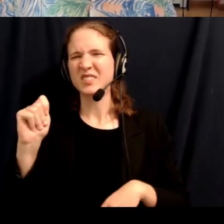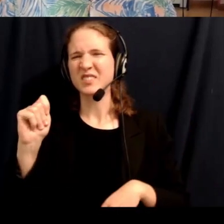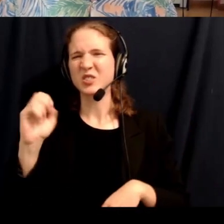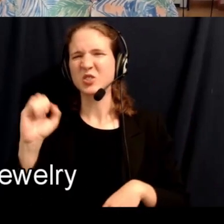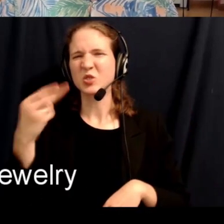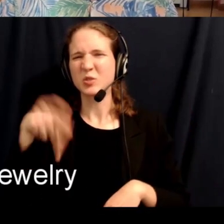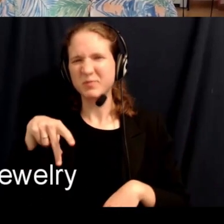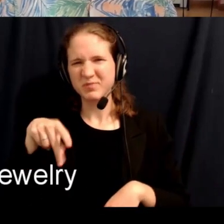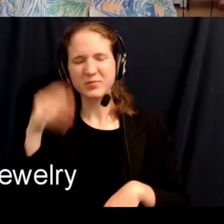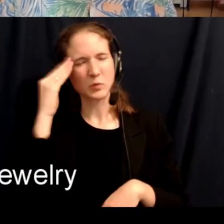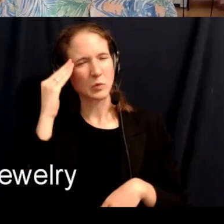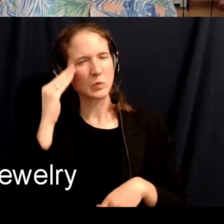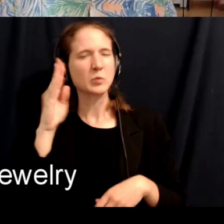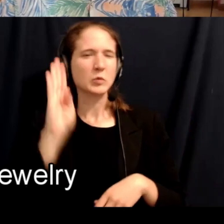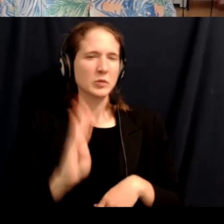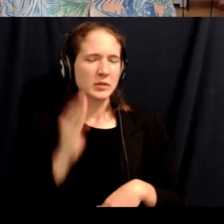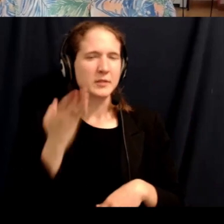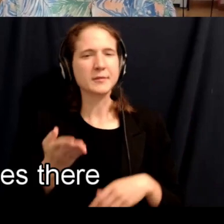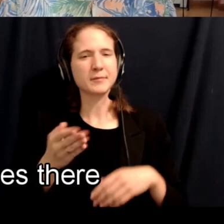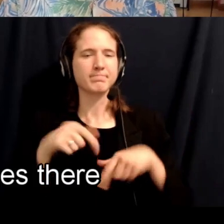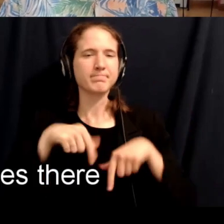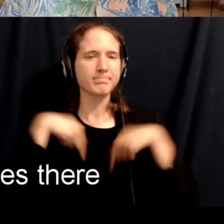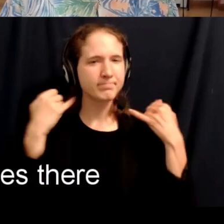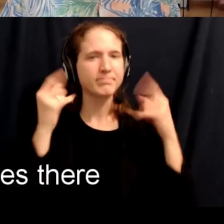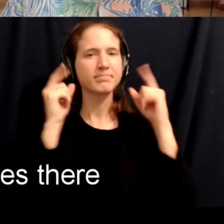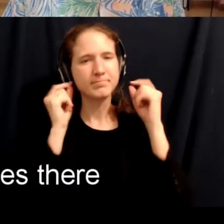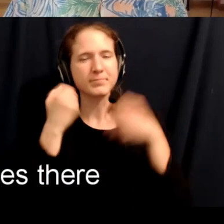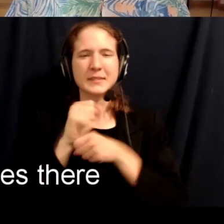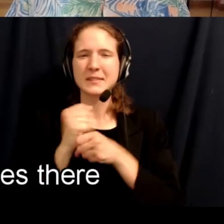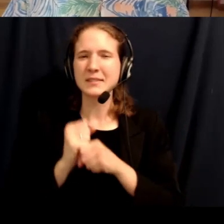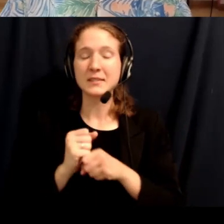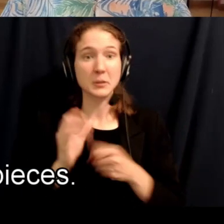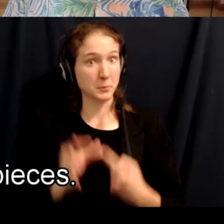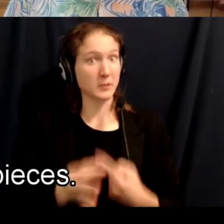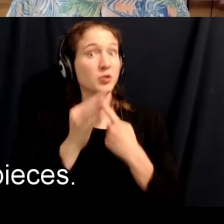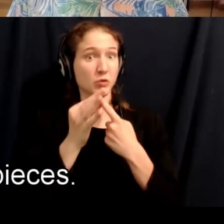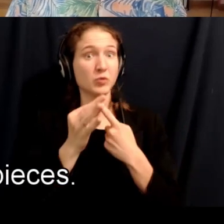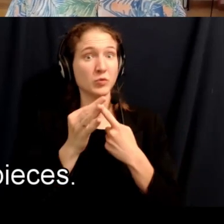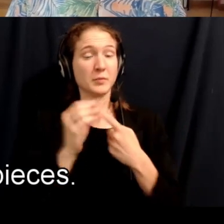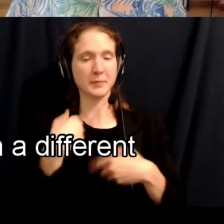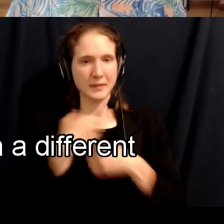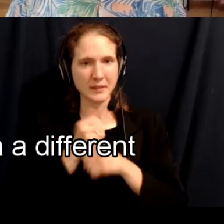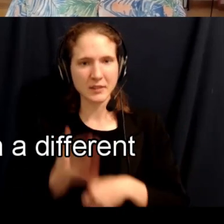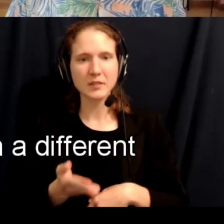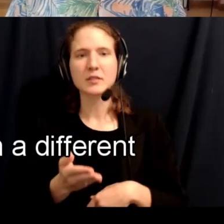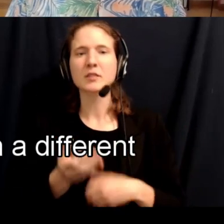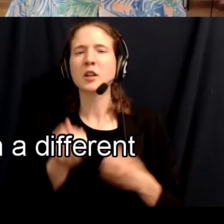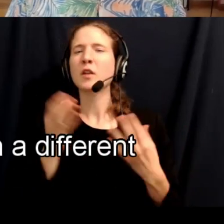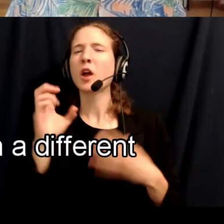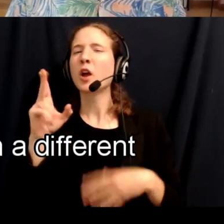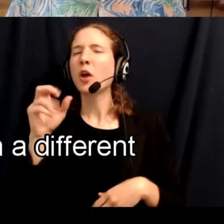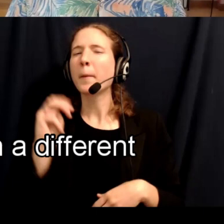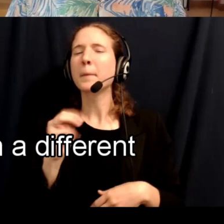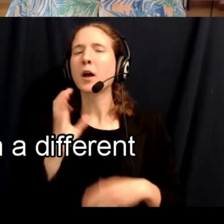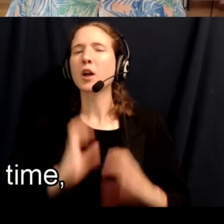Boston, Oh, and created a lot of jewelry and one of a kind pieces there, and a lot of custom pieces, and that kind of